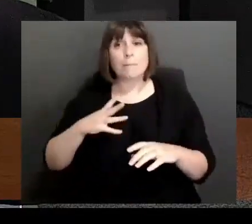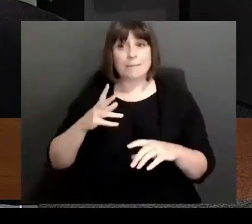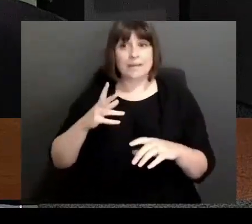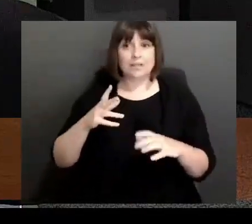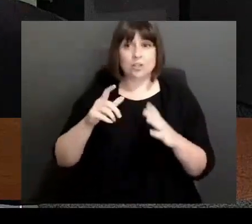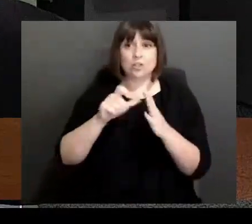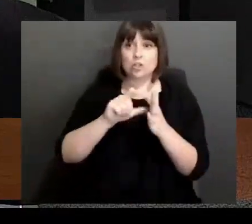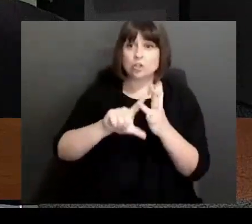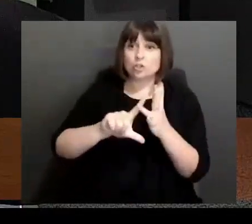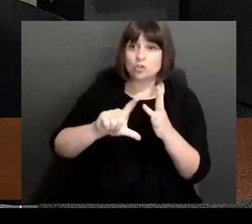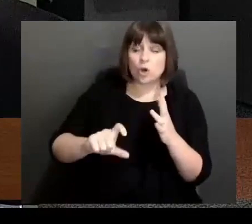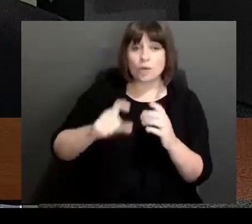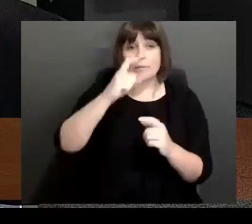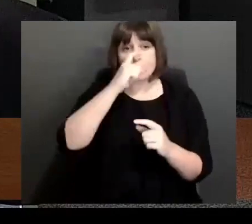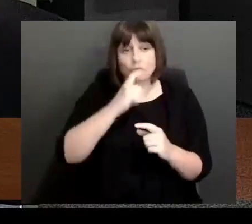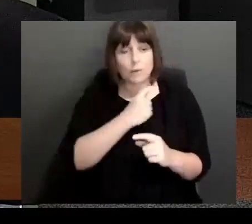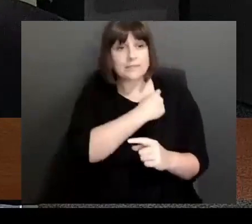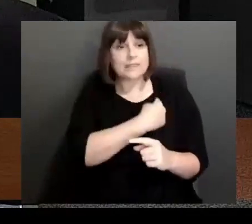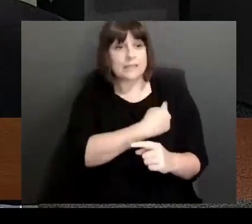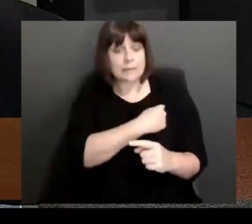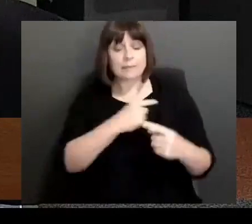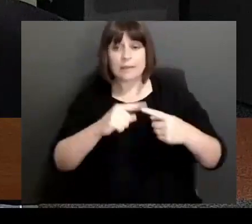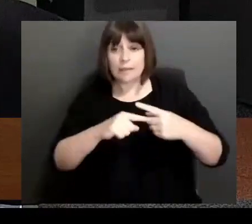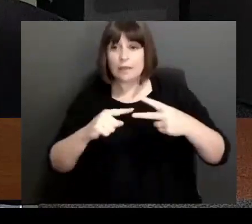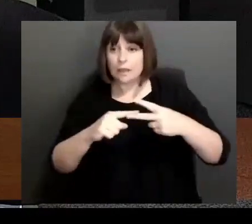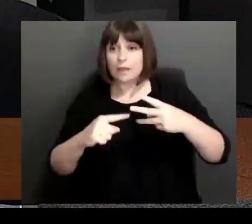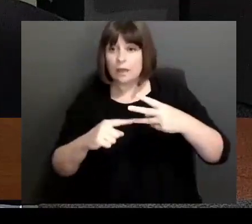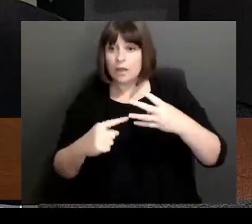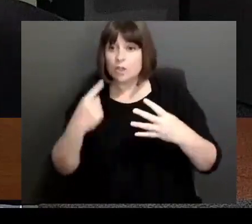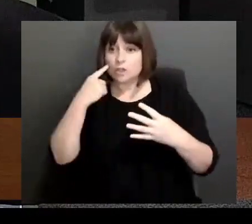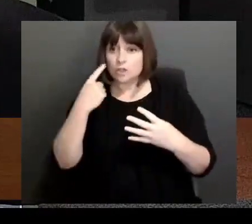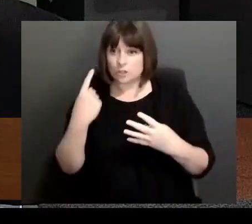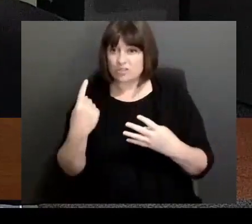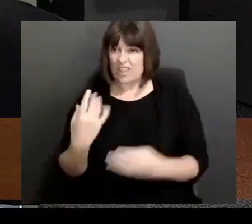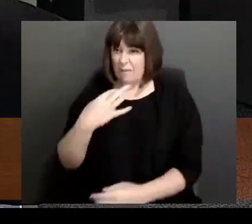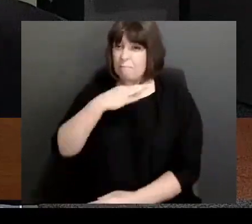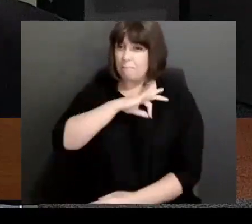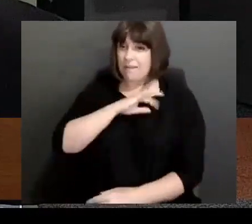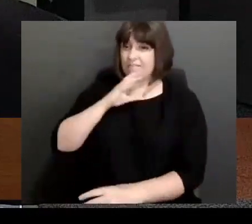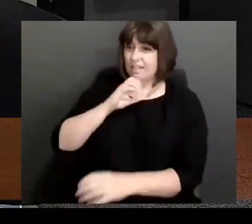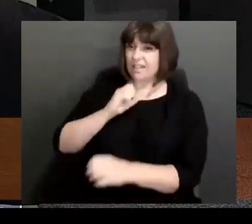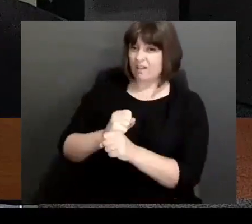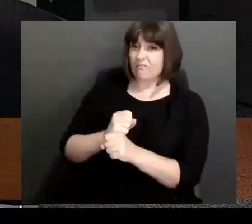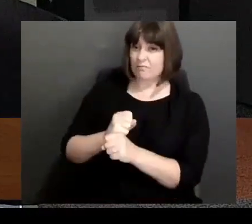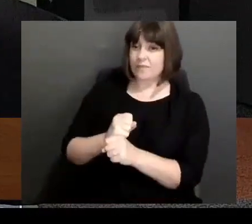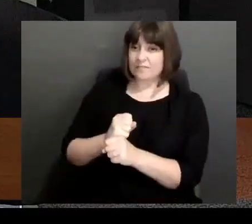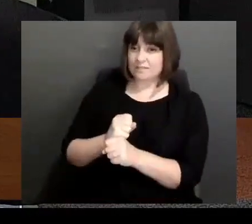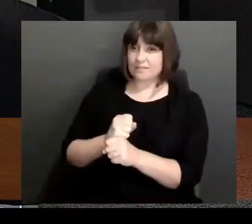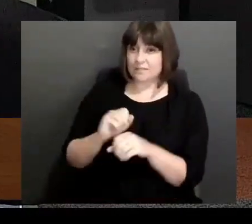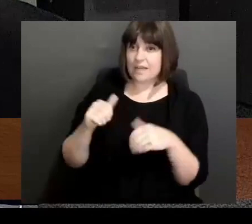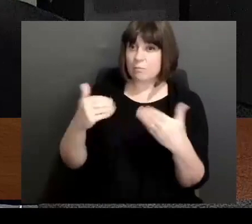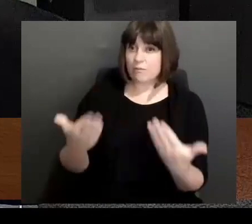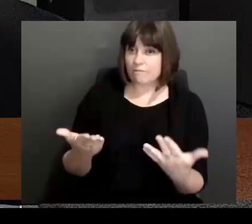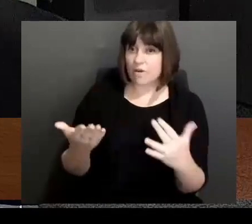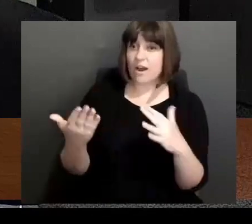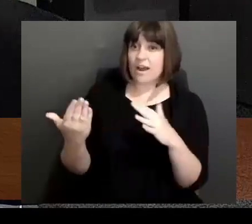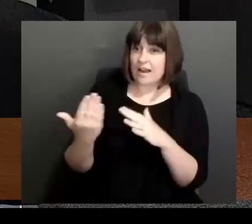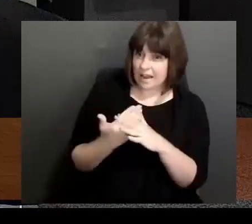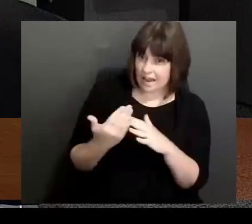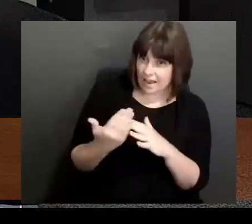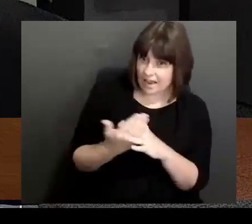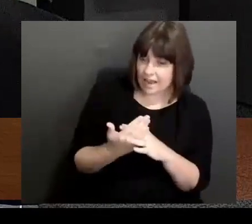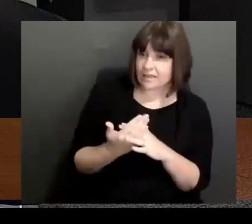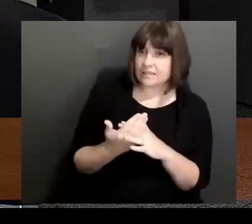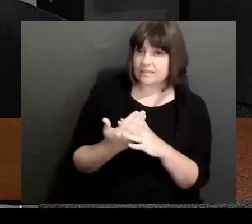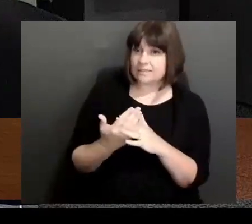the promises and the commitments that are made that actually benefit the state, don't they? And they provide access to the high moral ground and look